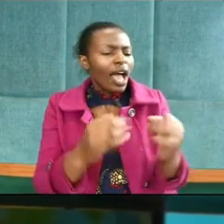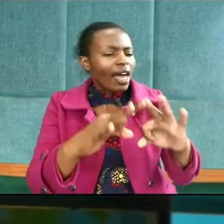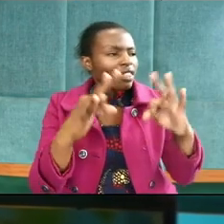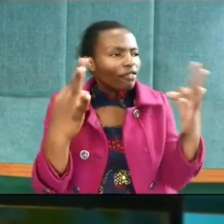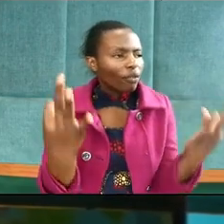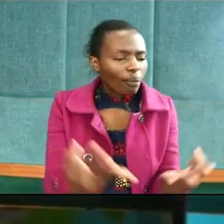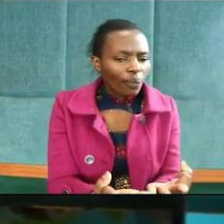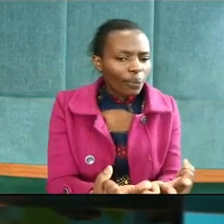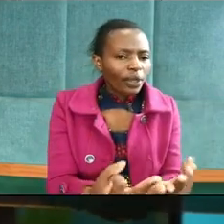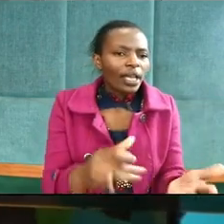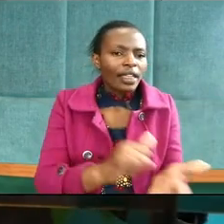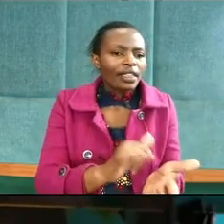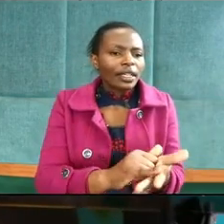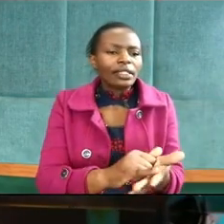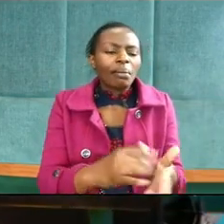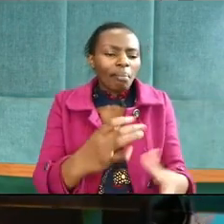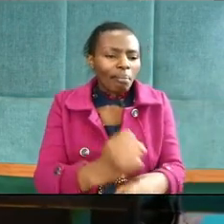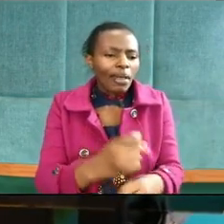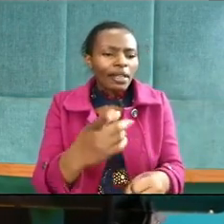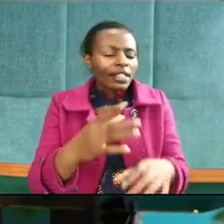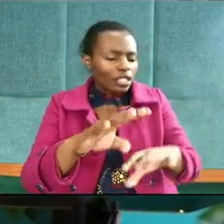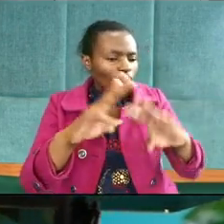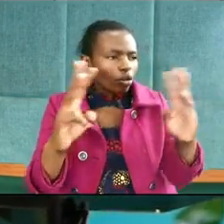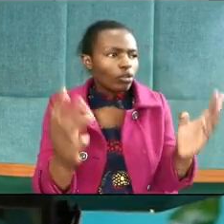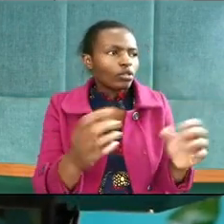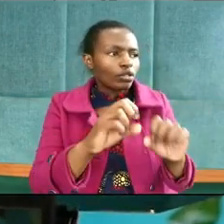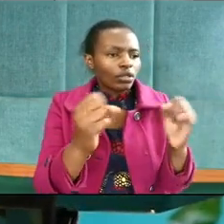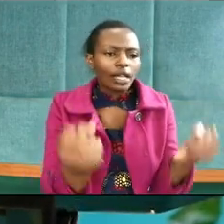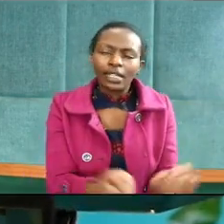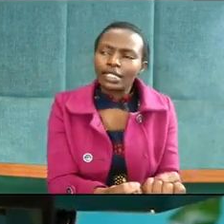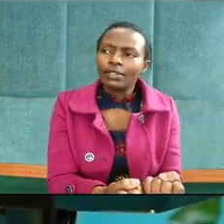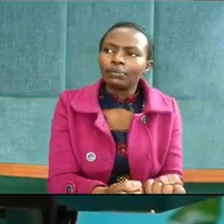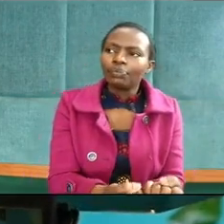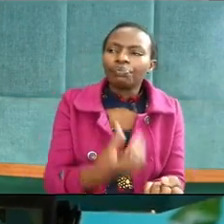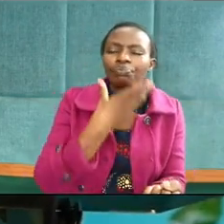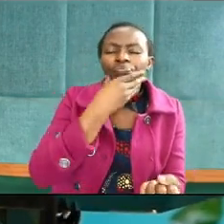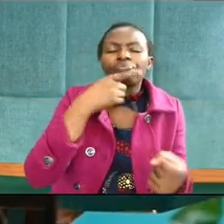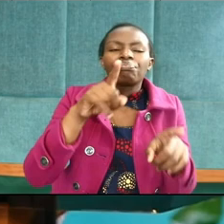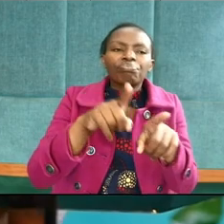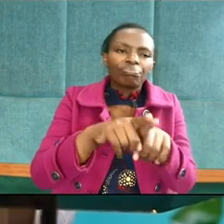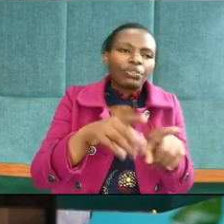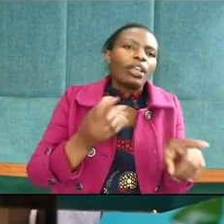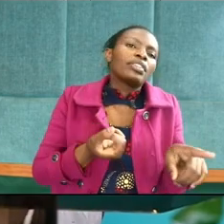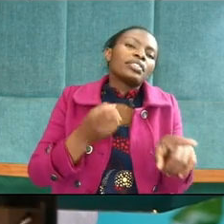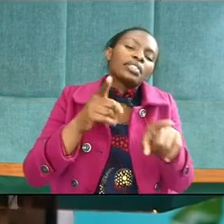that compose the societies. Brothers and sisters,